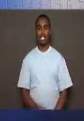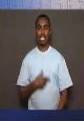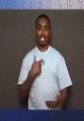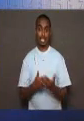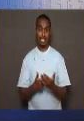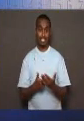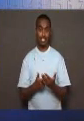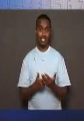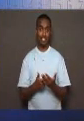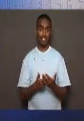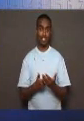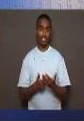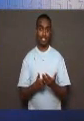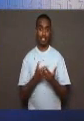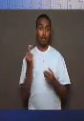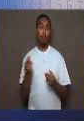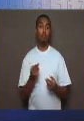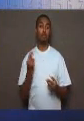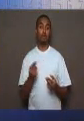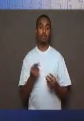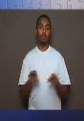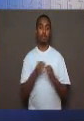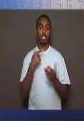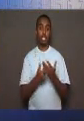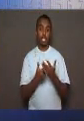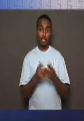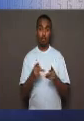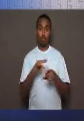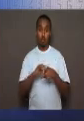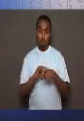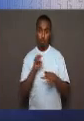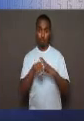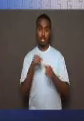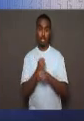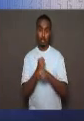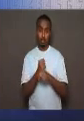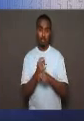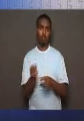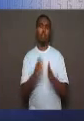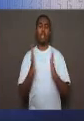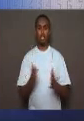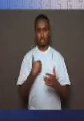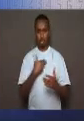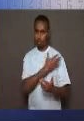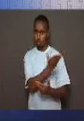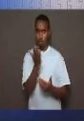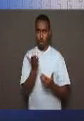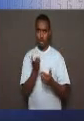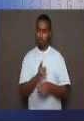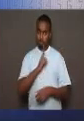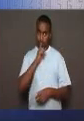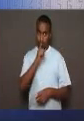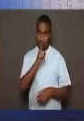is worth noting that all the people in these professions are also writers. In